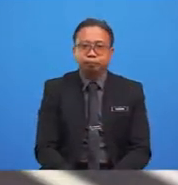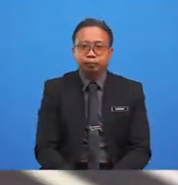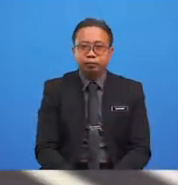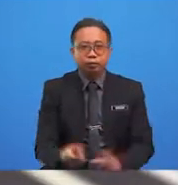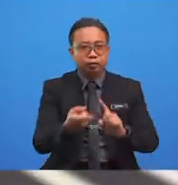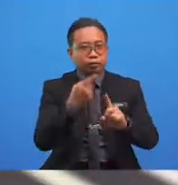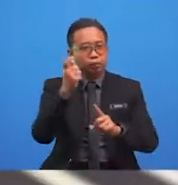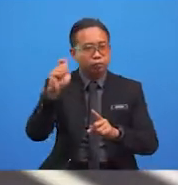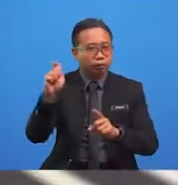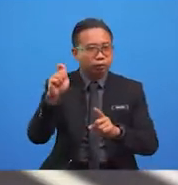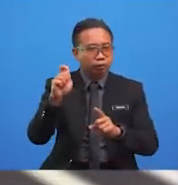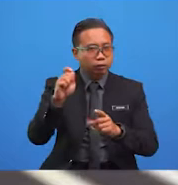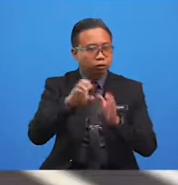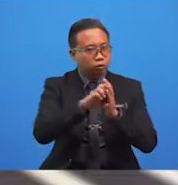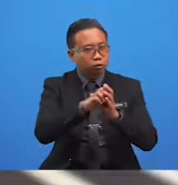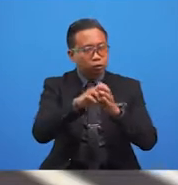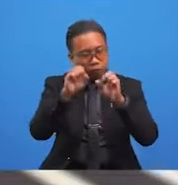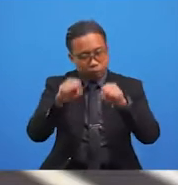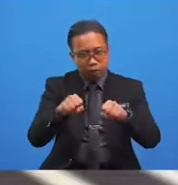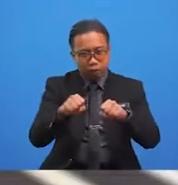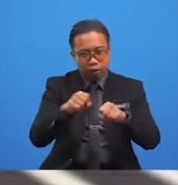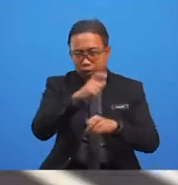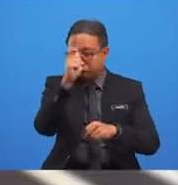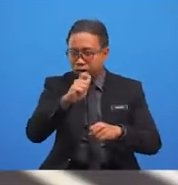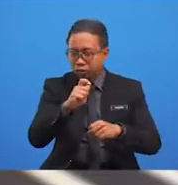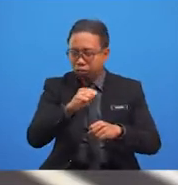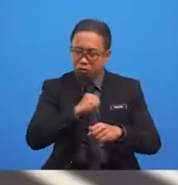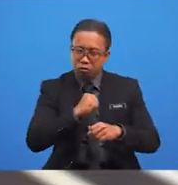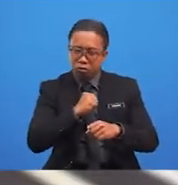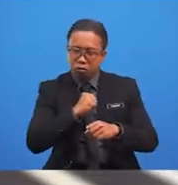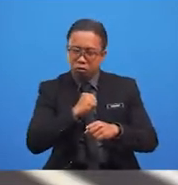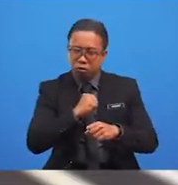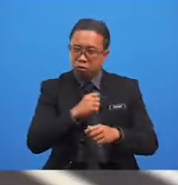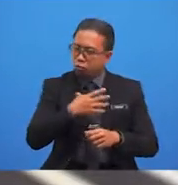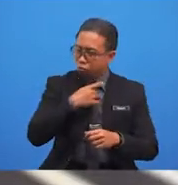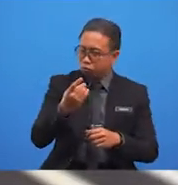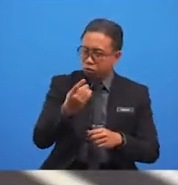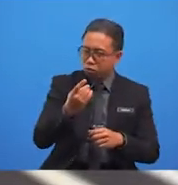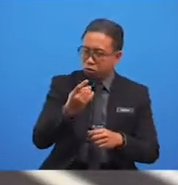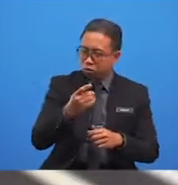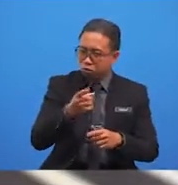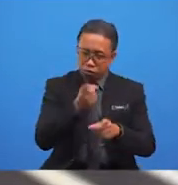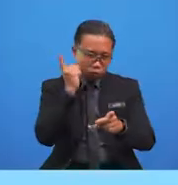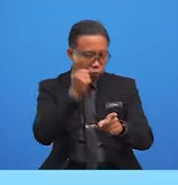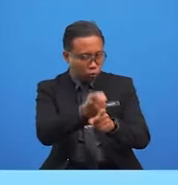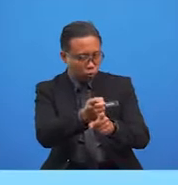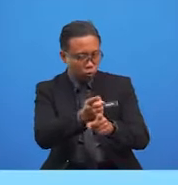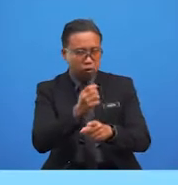From the sample, you can ask yourself whether you agree or disagree with the writer's opinion.